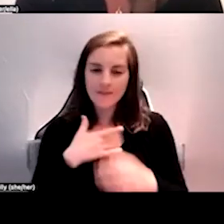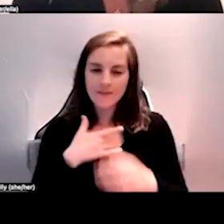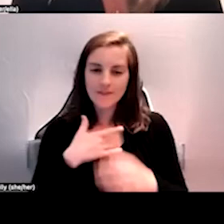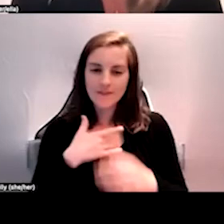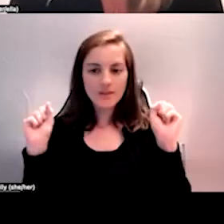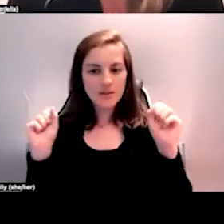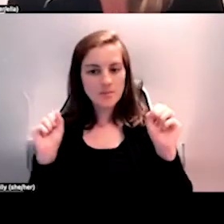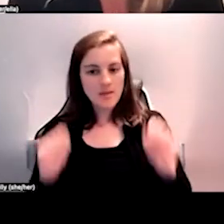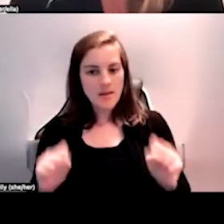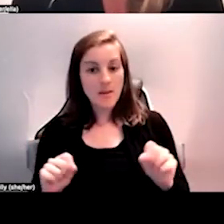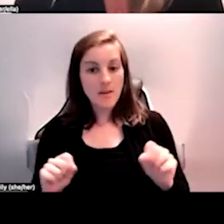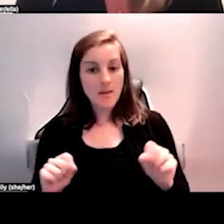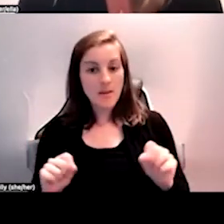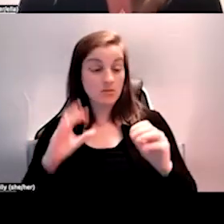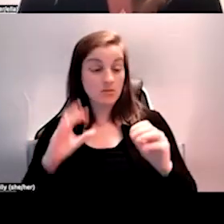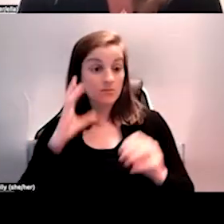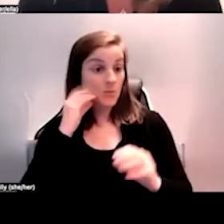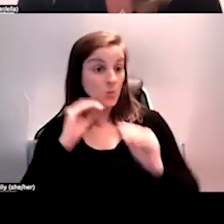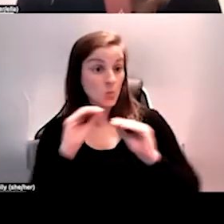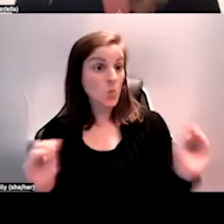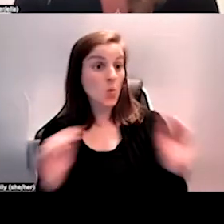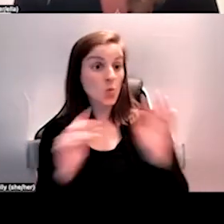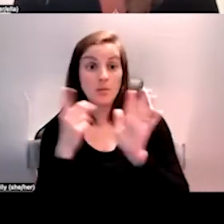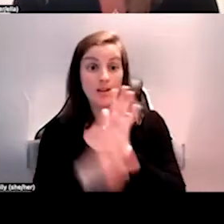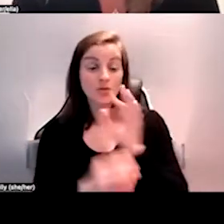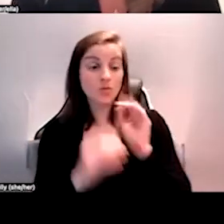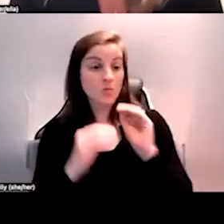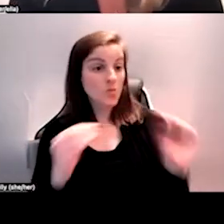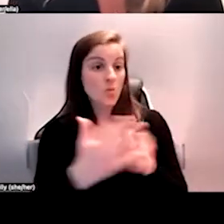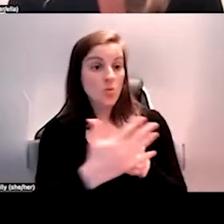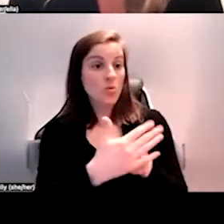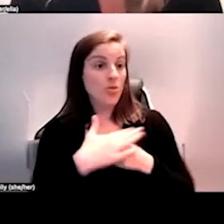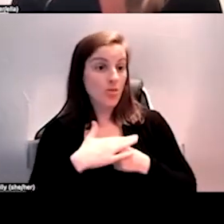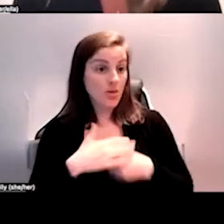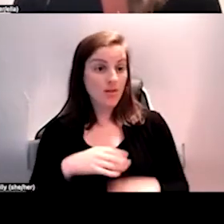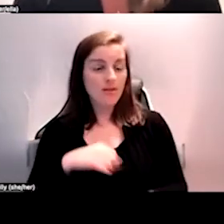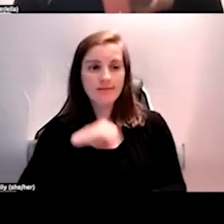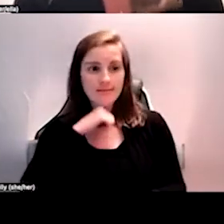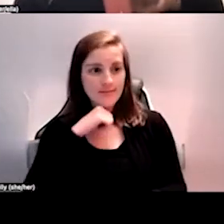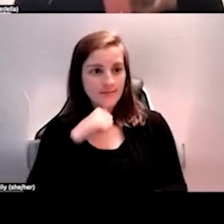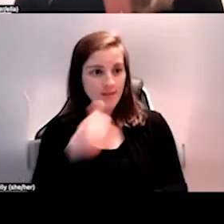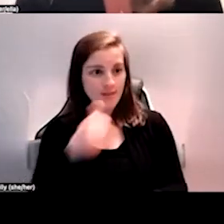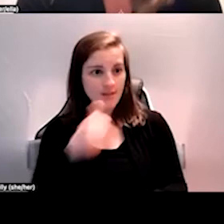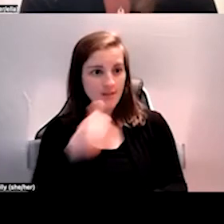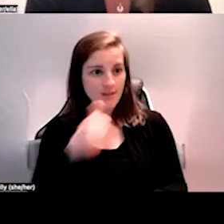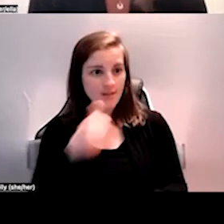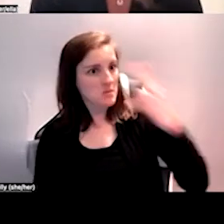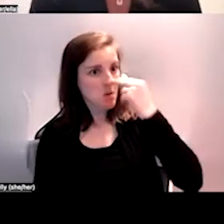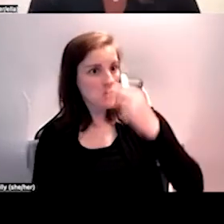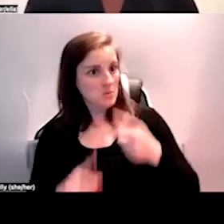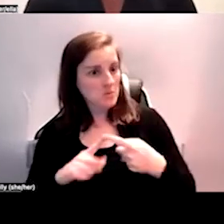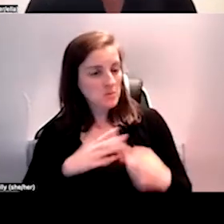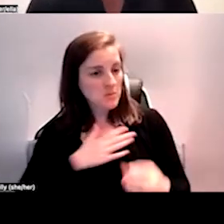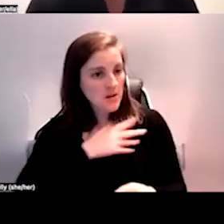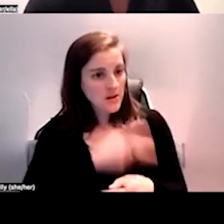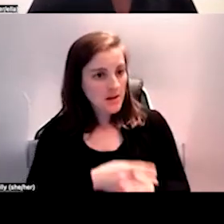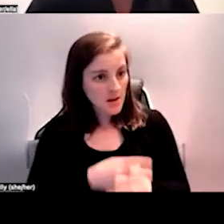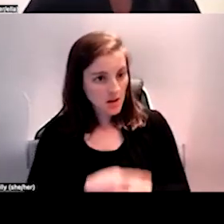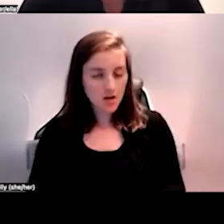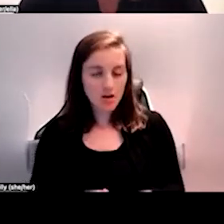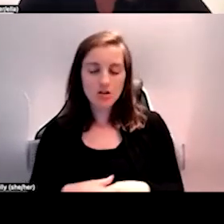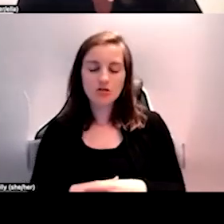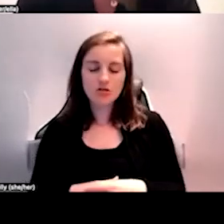to not be discriminated against, safety to not be refused care, safety to be able